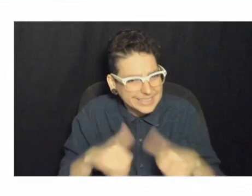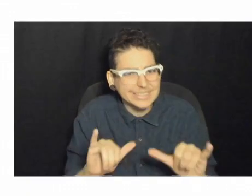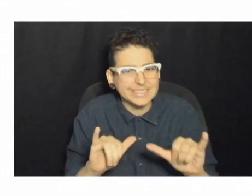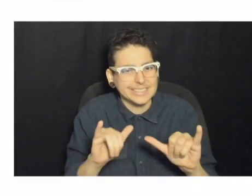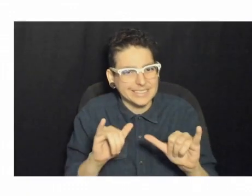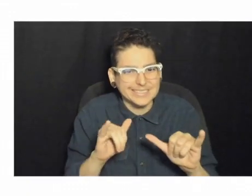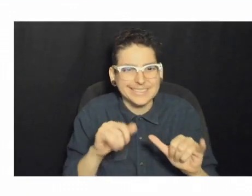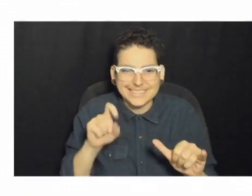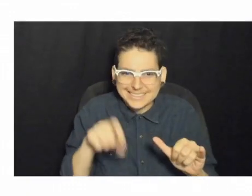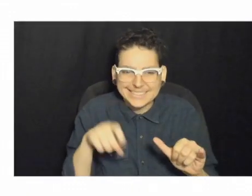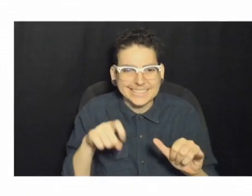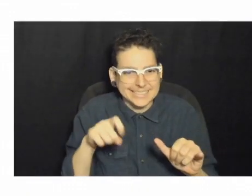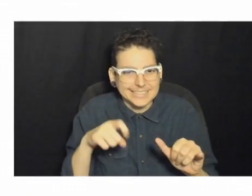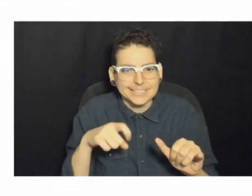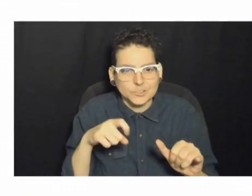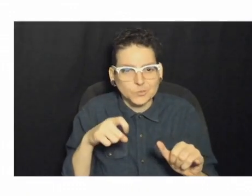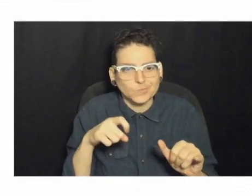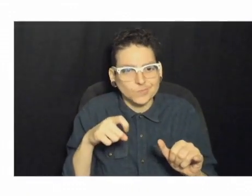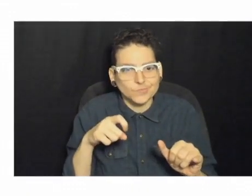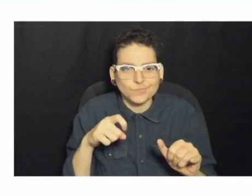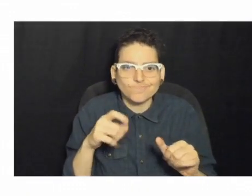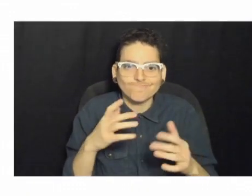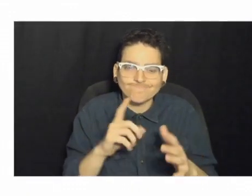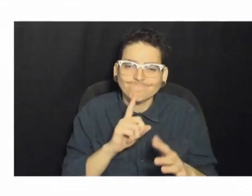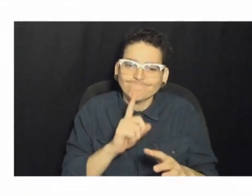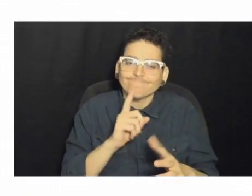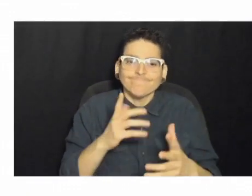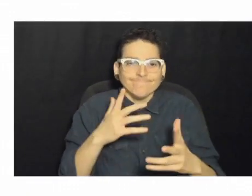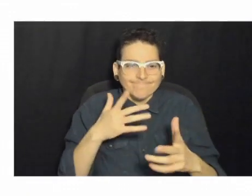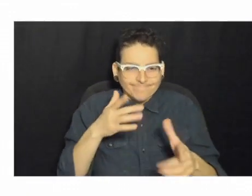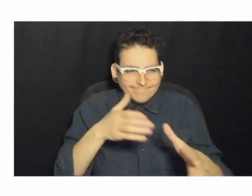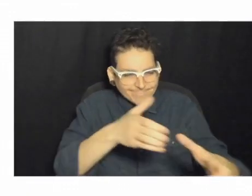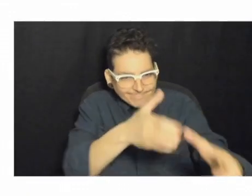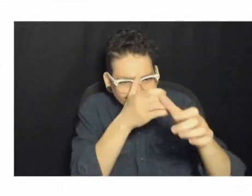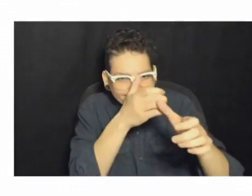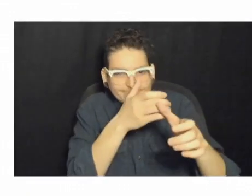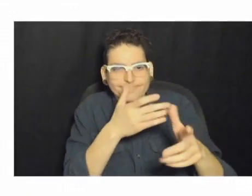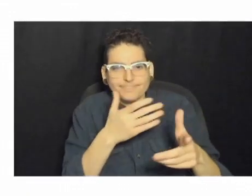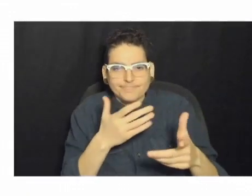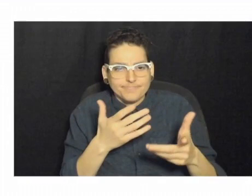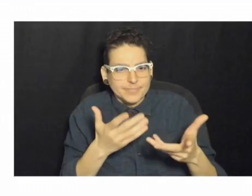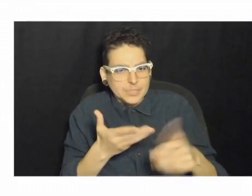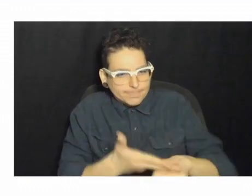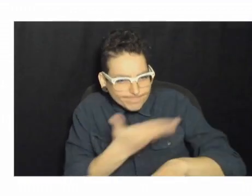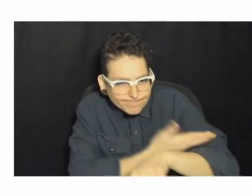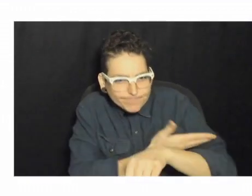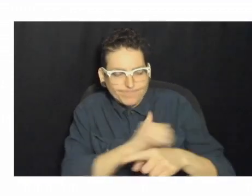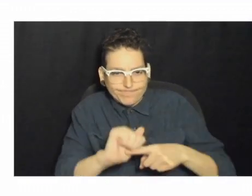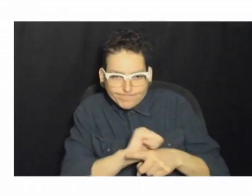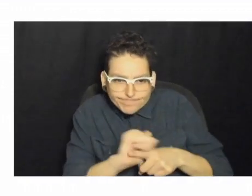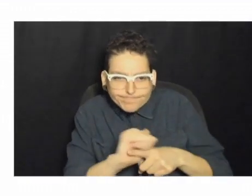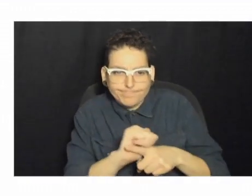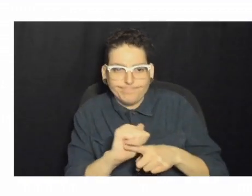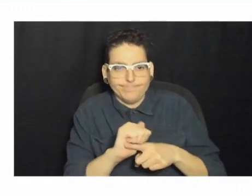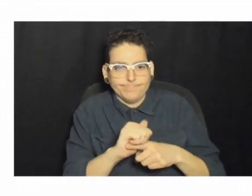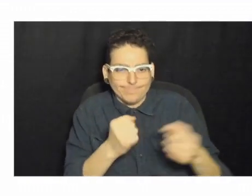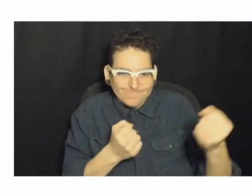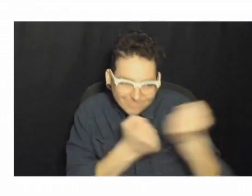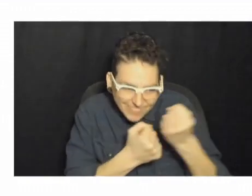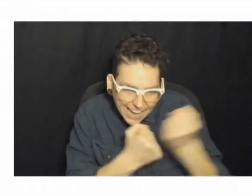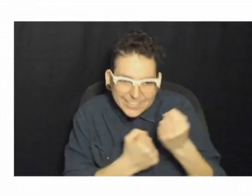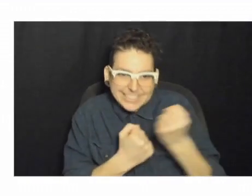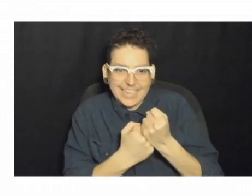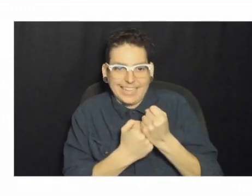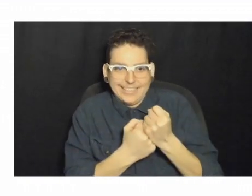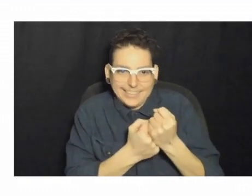our practice, and to advocate for sufficient resourcing. And so how do we prioritize, recognizing that we can't